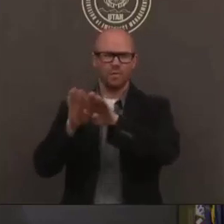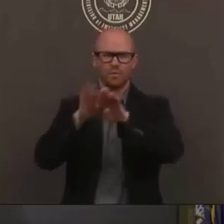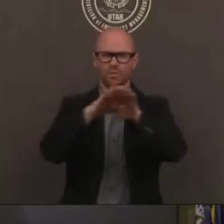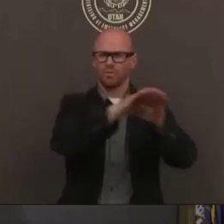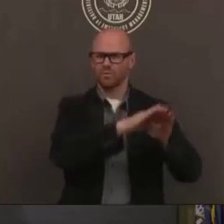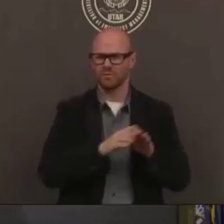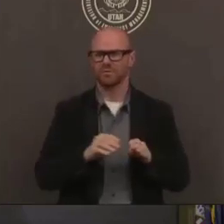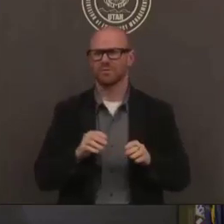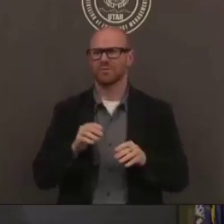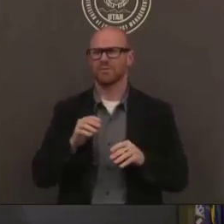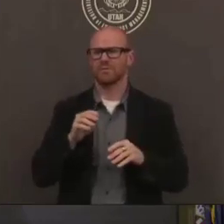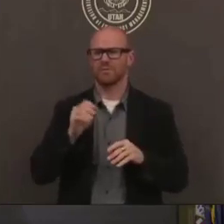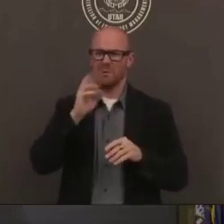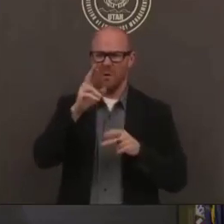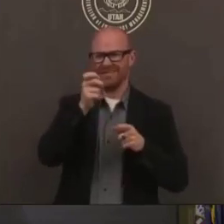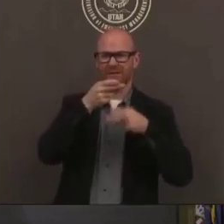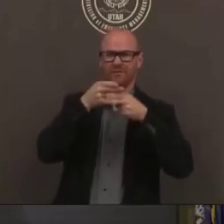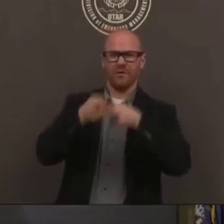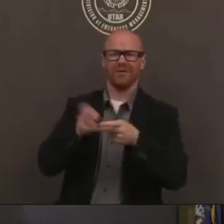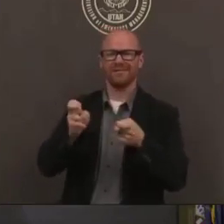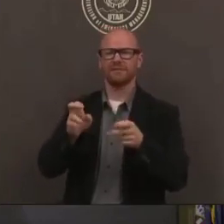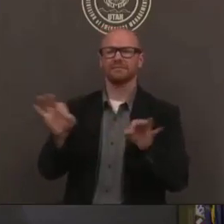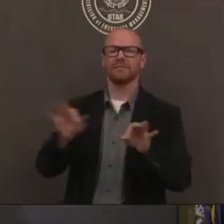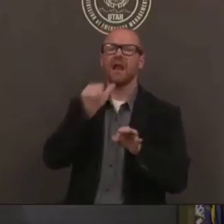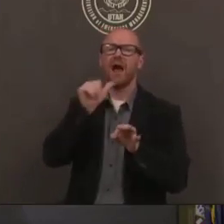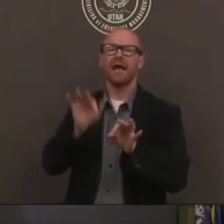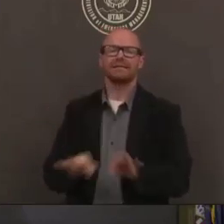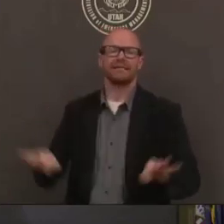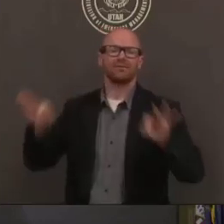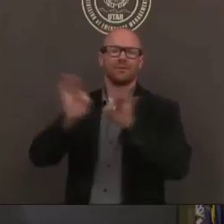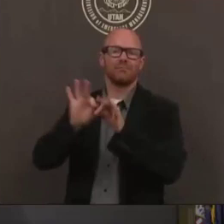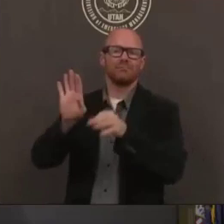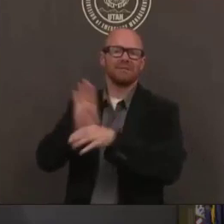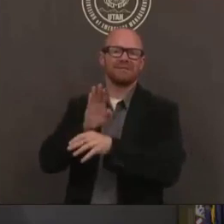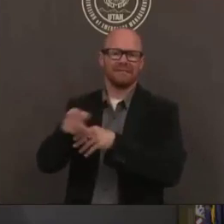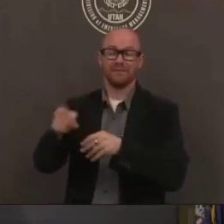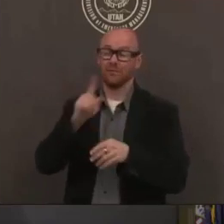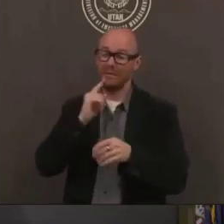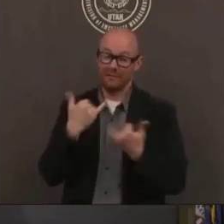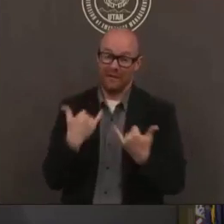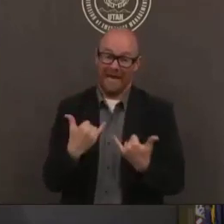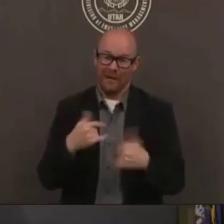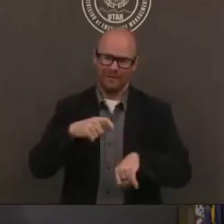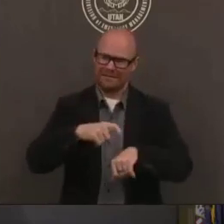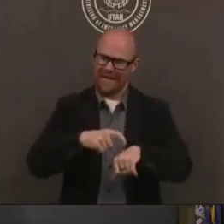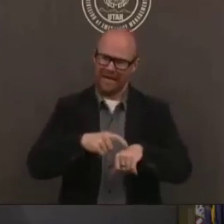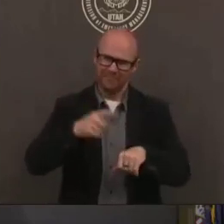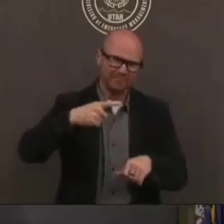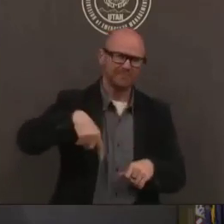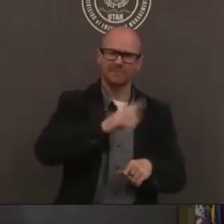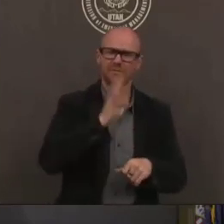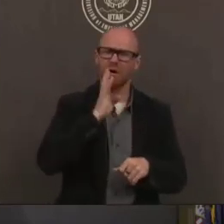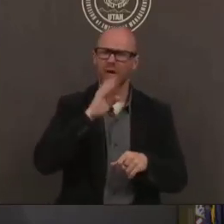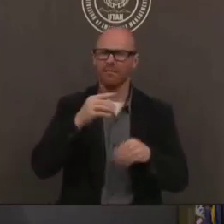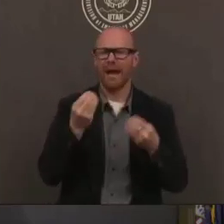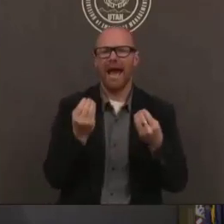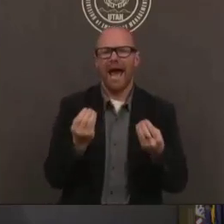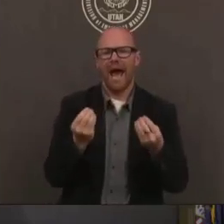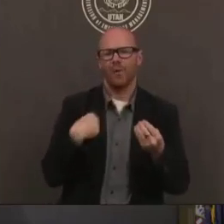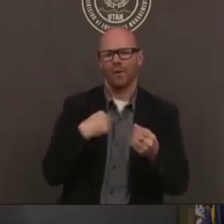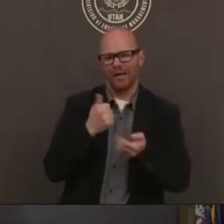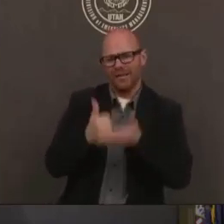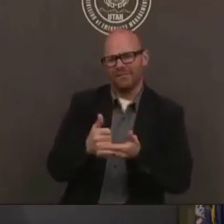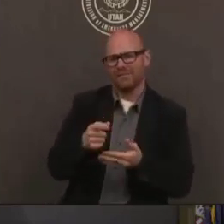least minimized significantly. It's going to be critical for us to start talking about what we can do to help